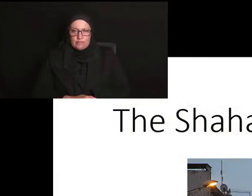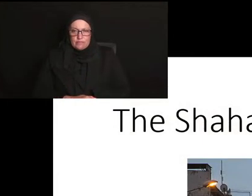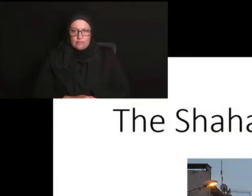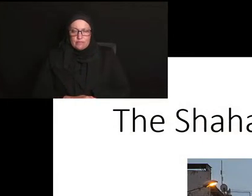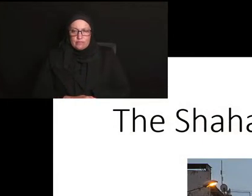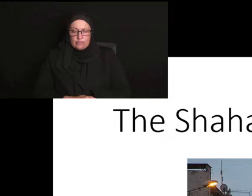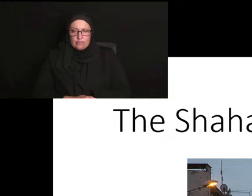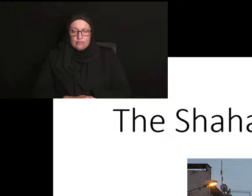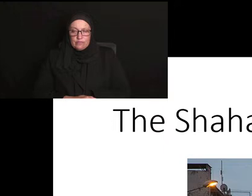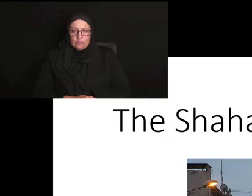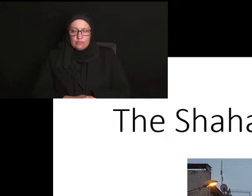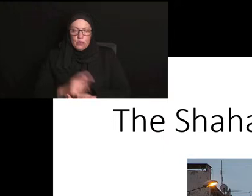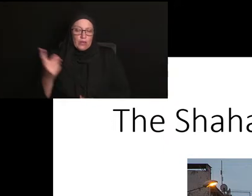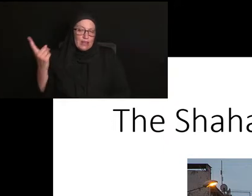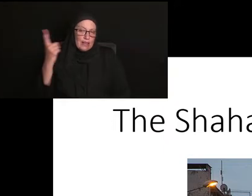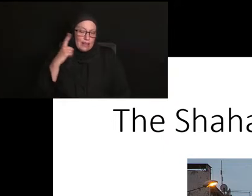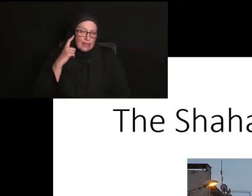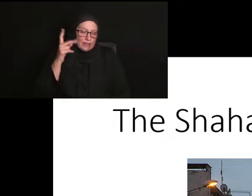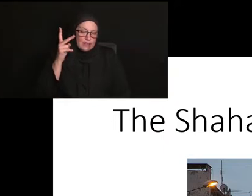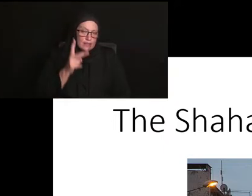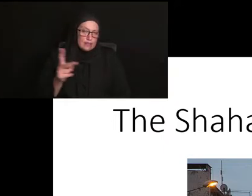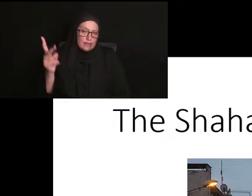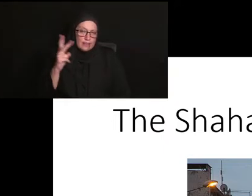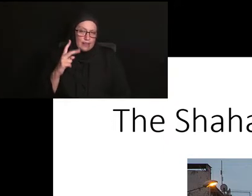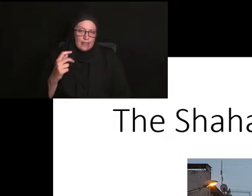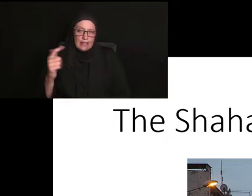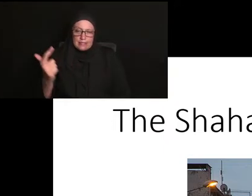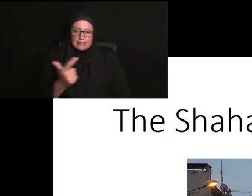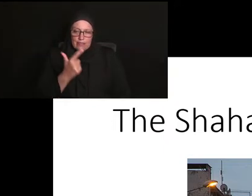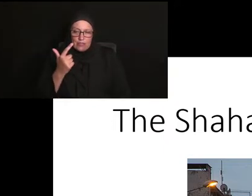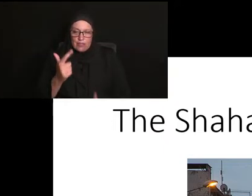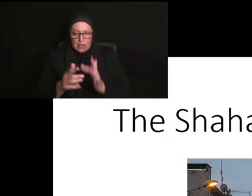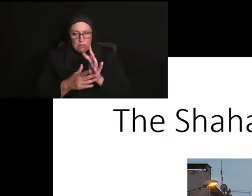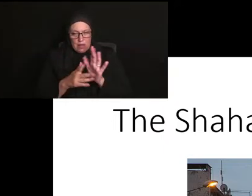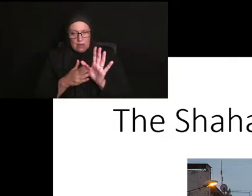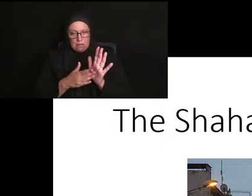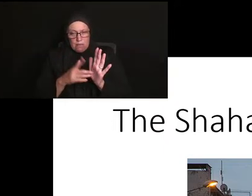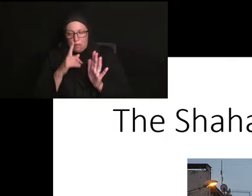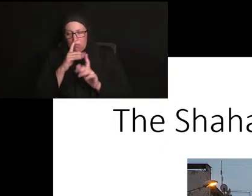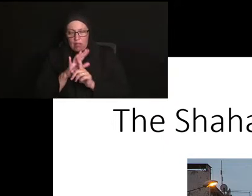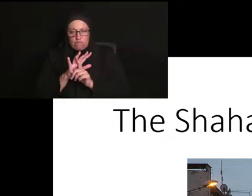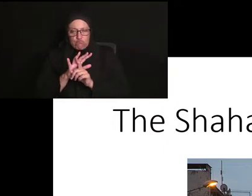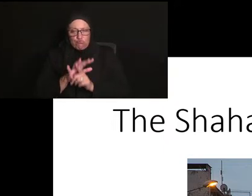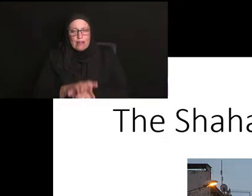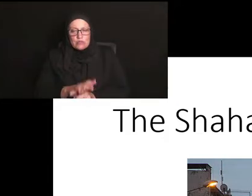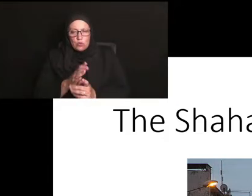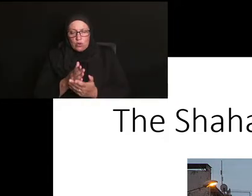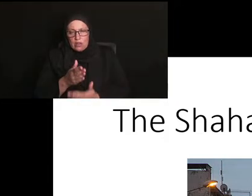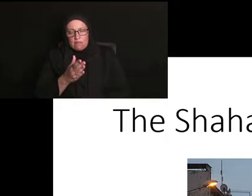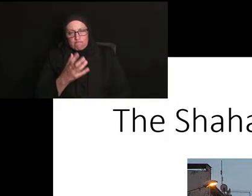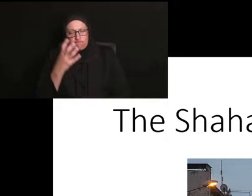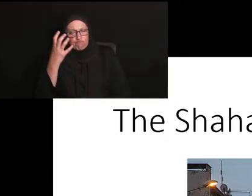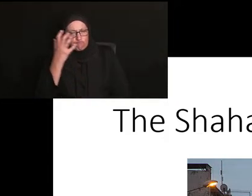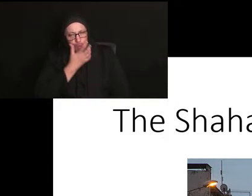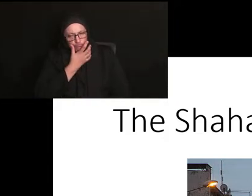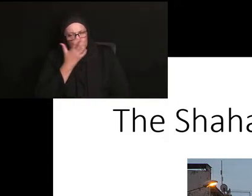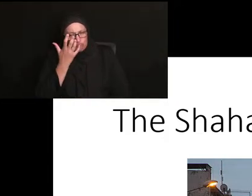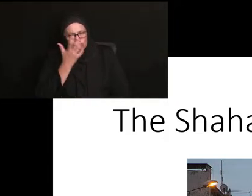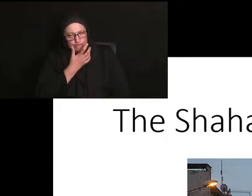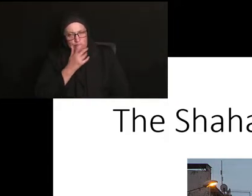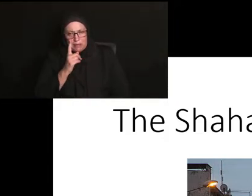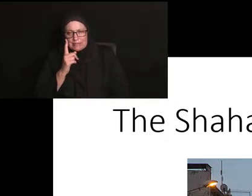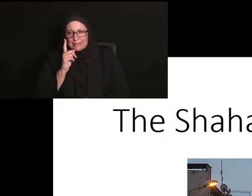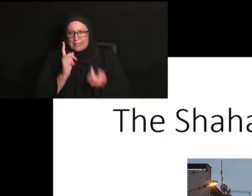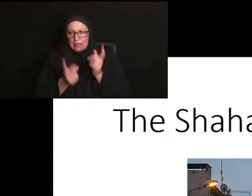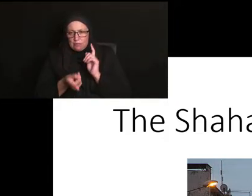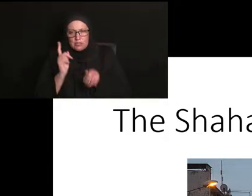hear that he was an oppressed Imam, and he was an oppressed Imam. But sometimes some people